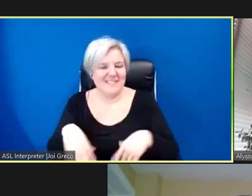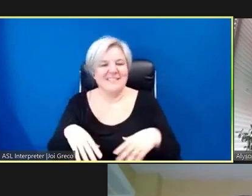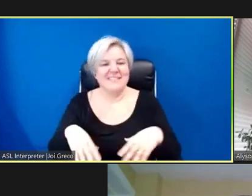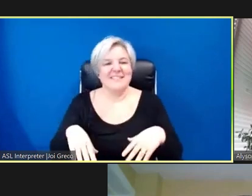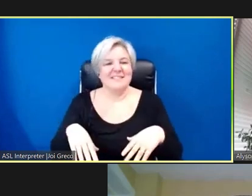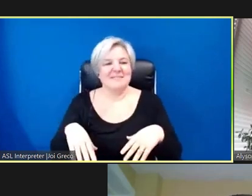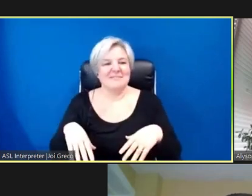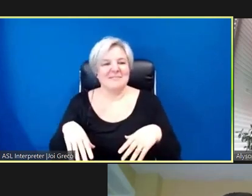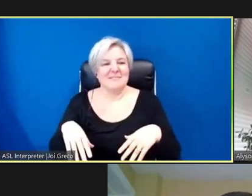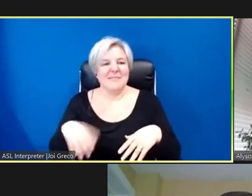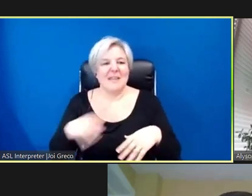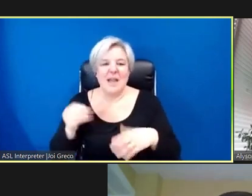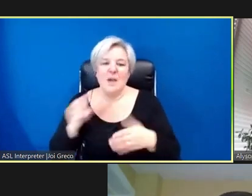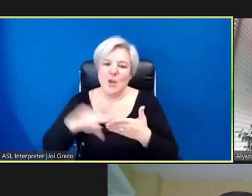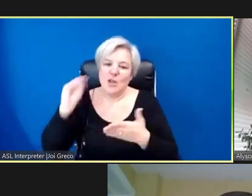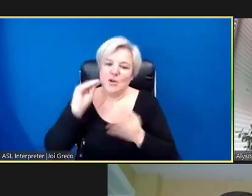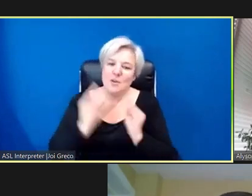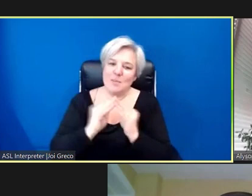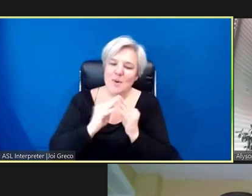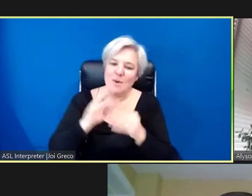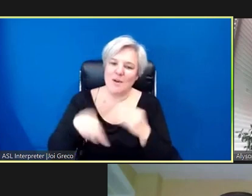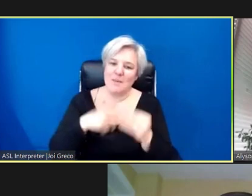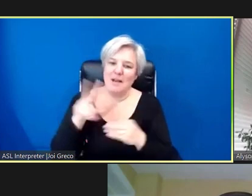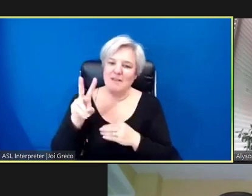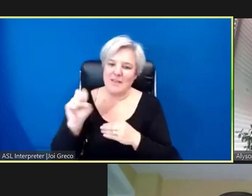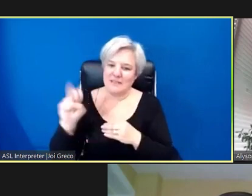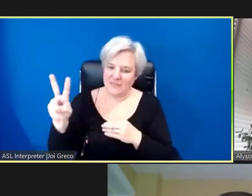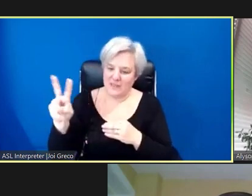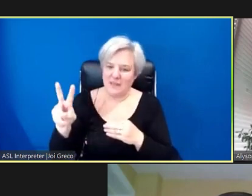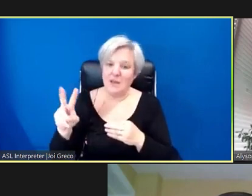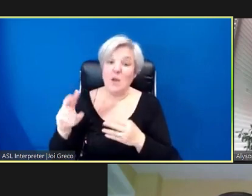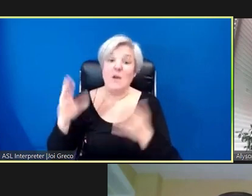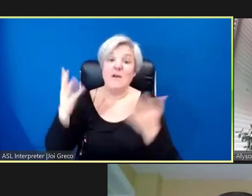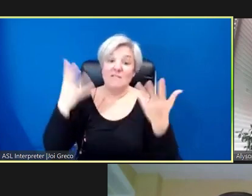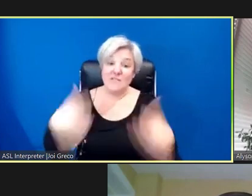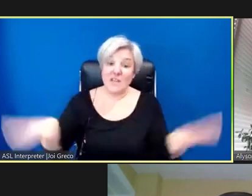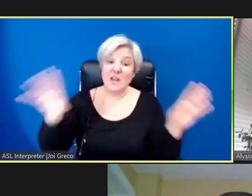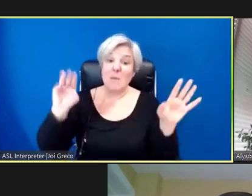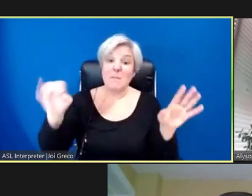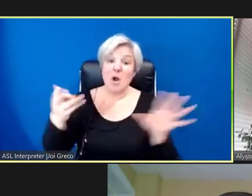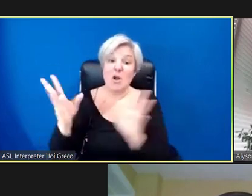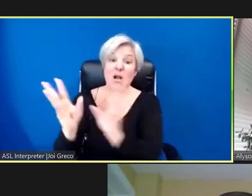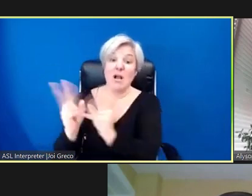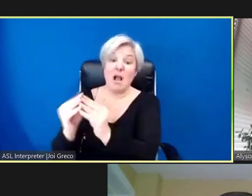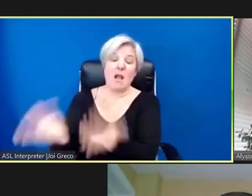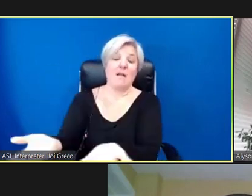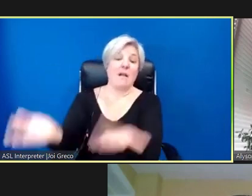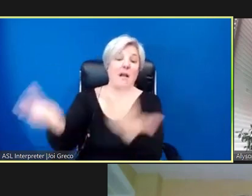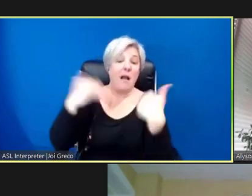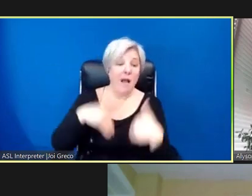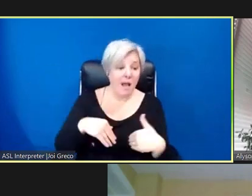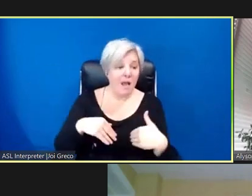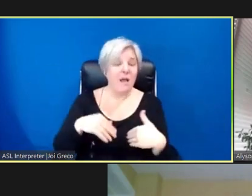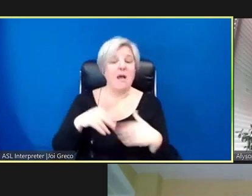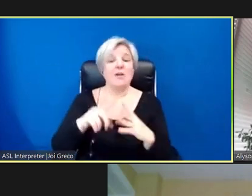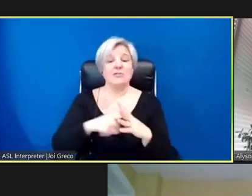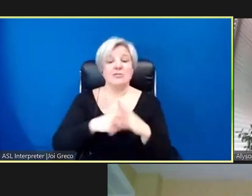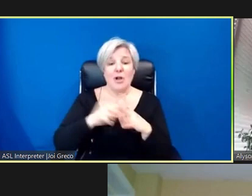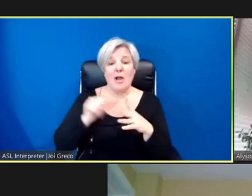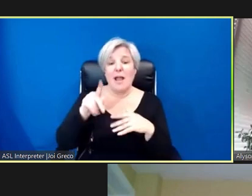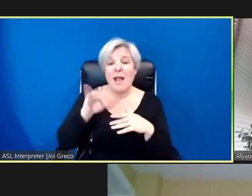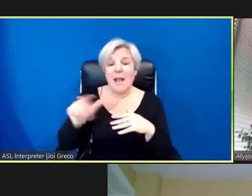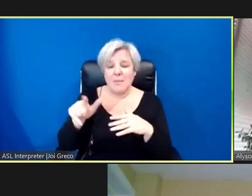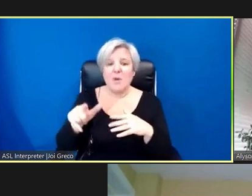and learn more about the VSV so that when you get back at the end of March and beginning of April, you could actually do a